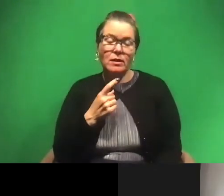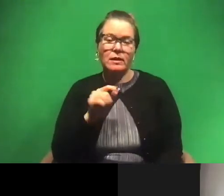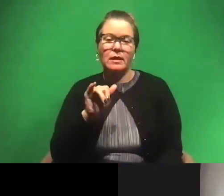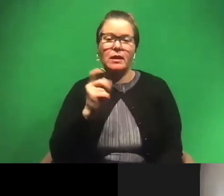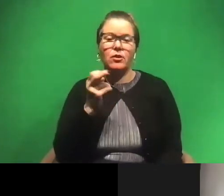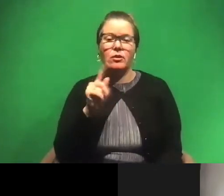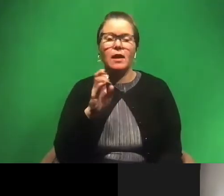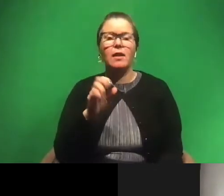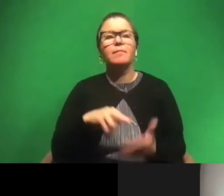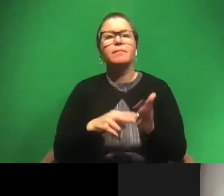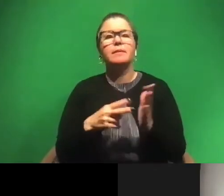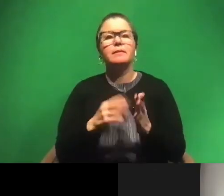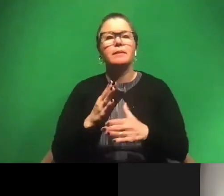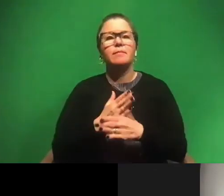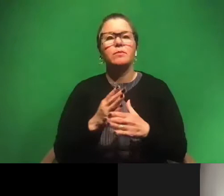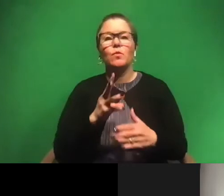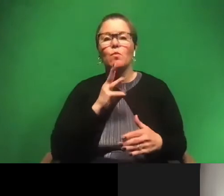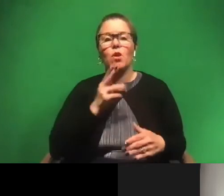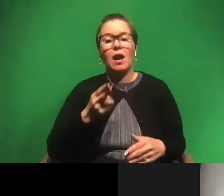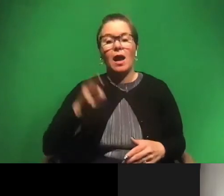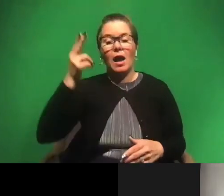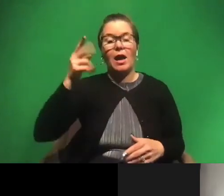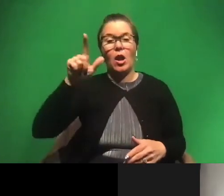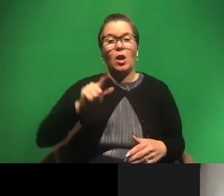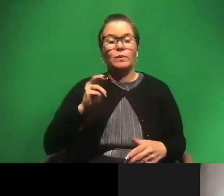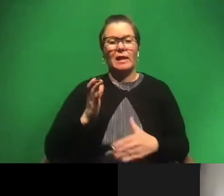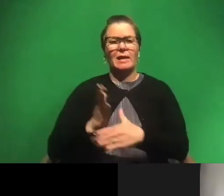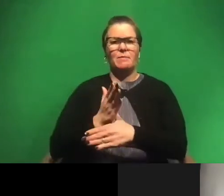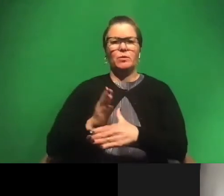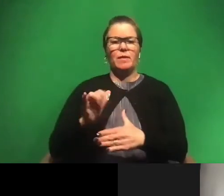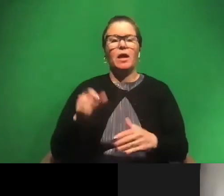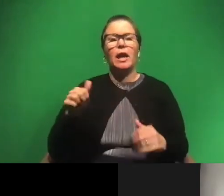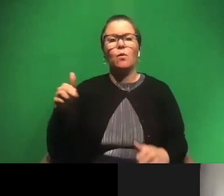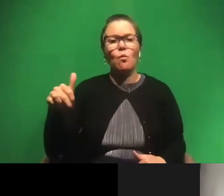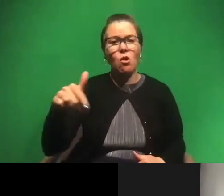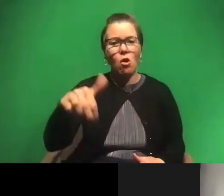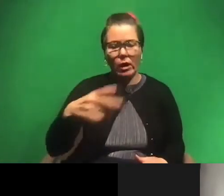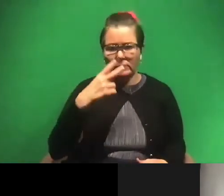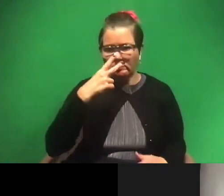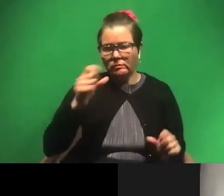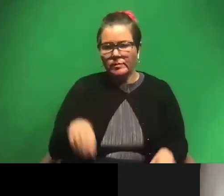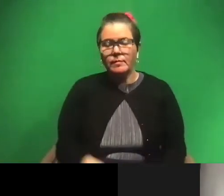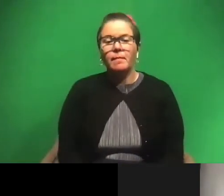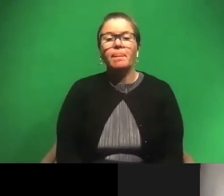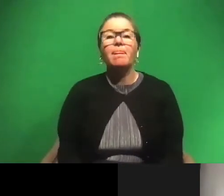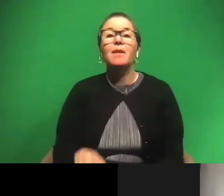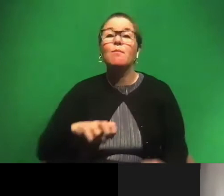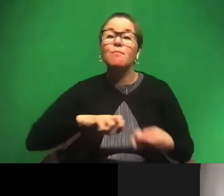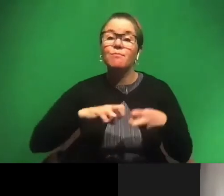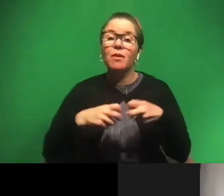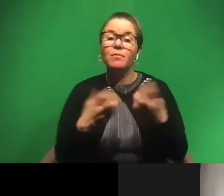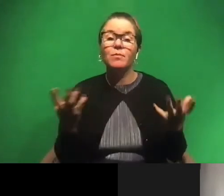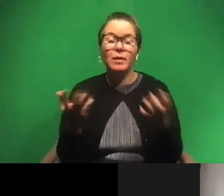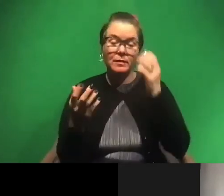zone between where the water is at high tide and low tide, and so you can potentially walk out there and see them. But the other problem is that they live in